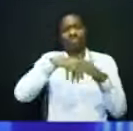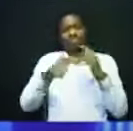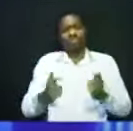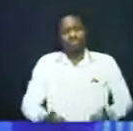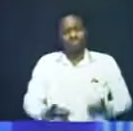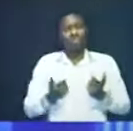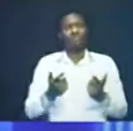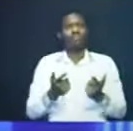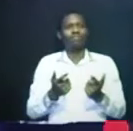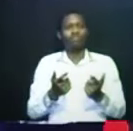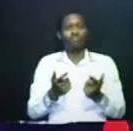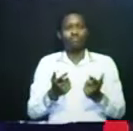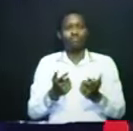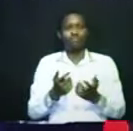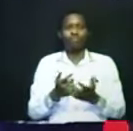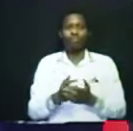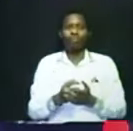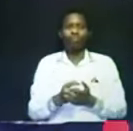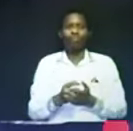Holy Spirit